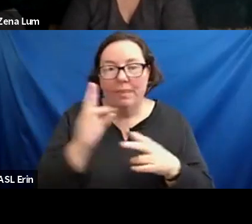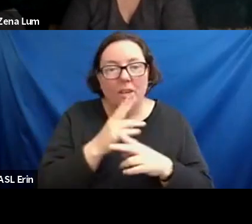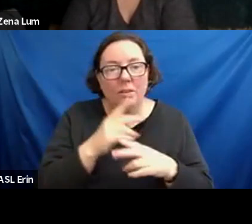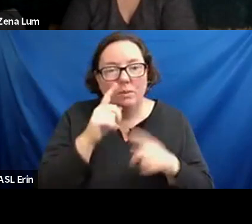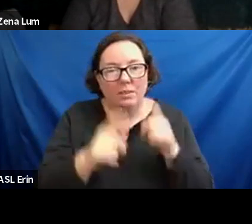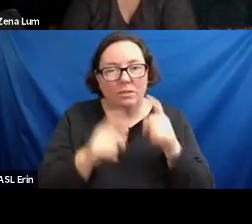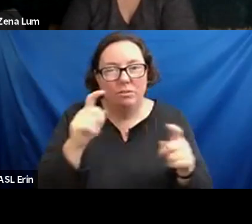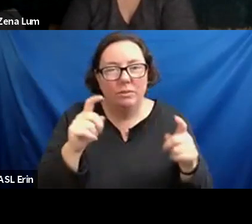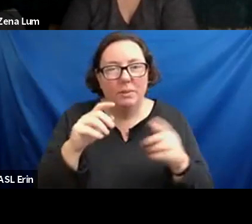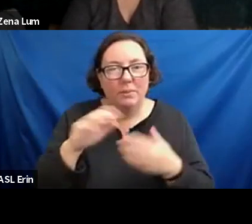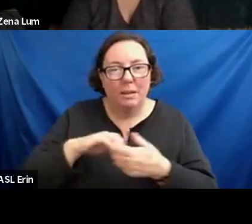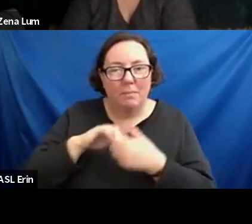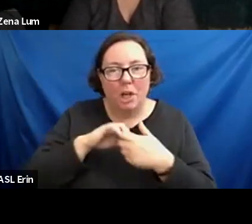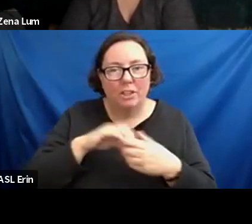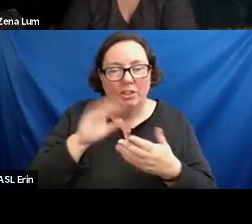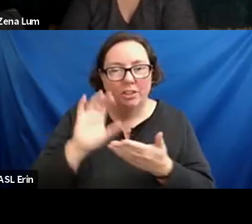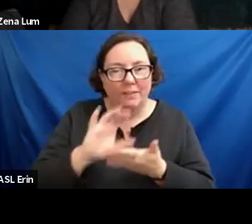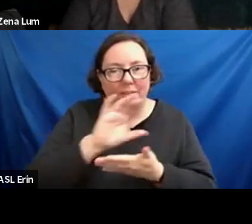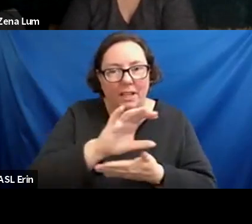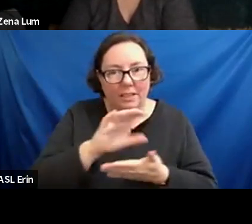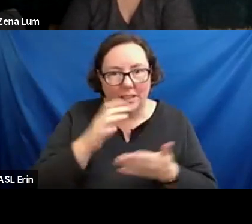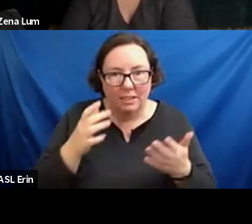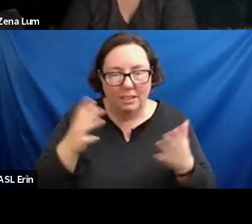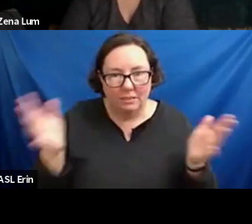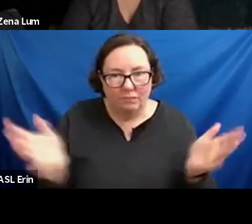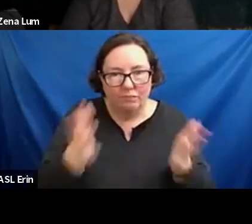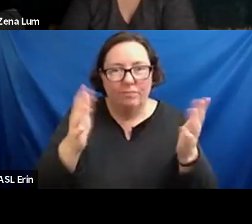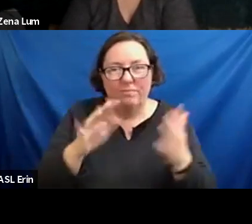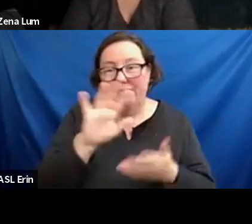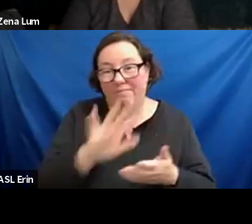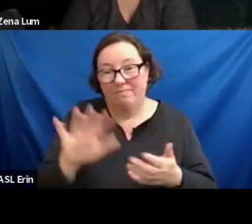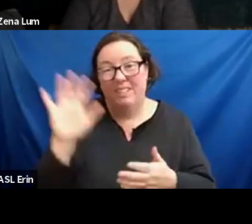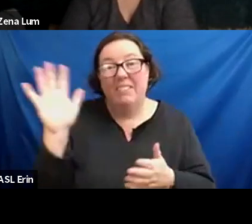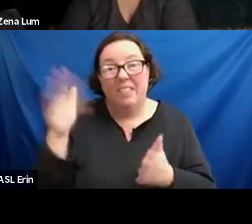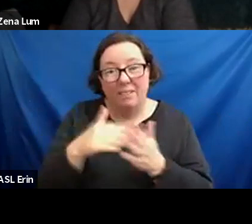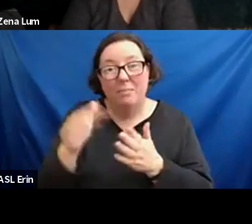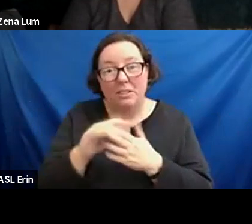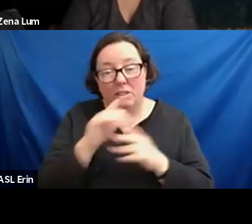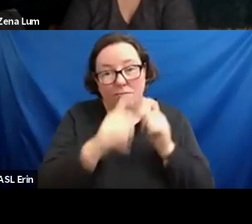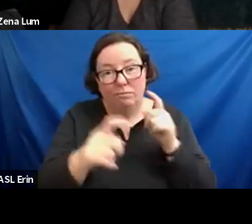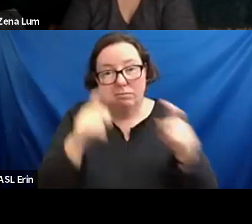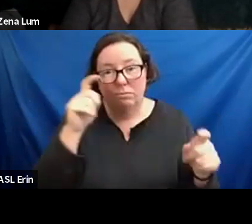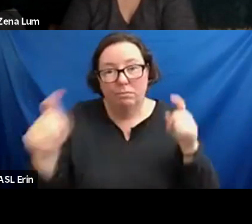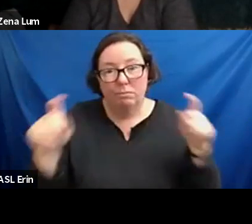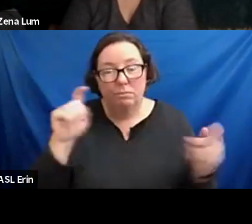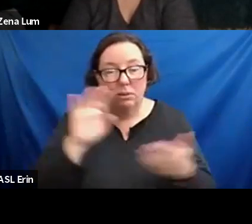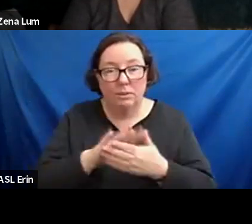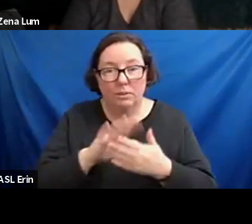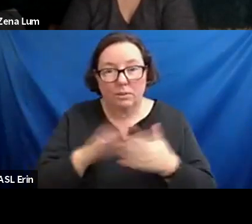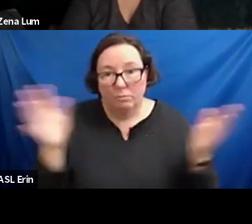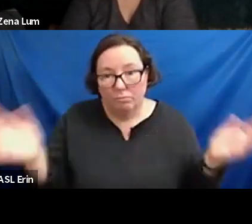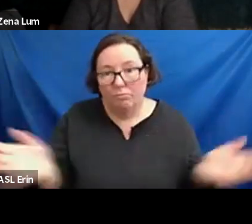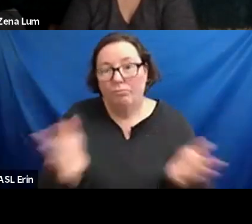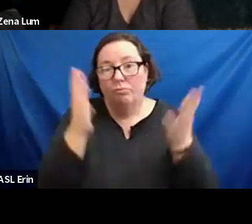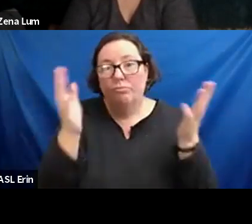the partnership fund. I believe it's around $5 million that is distributed to schools in that way.